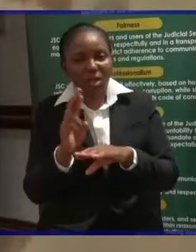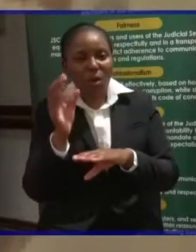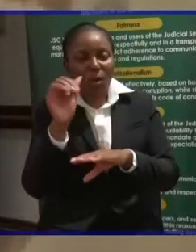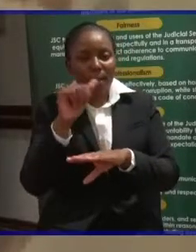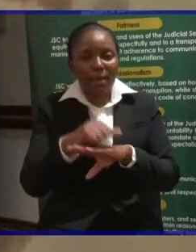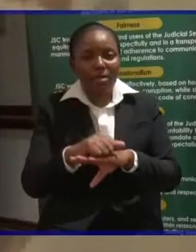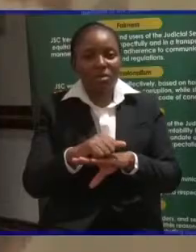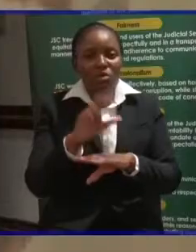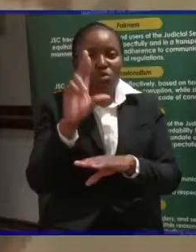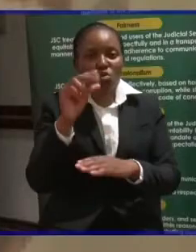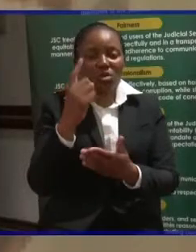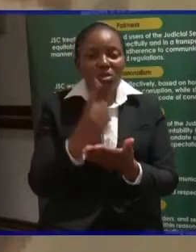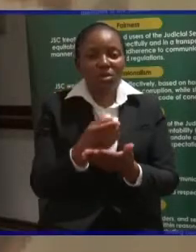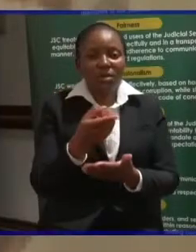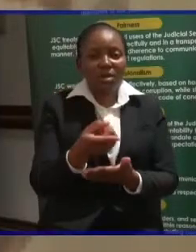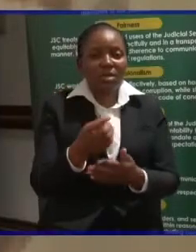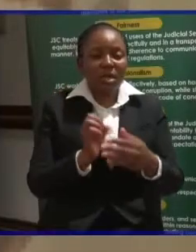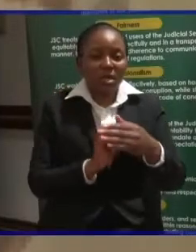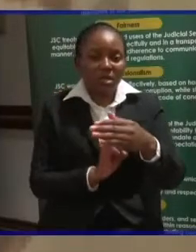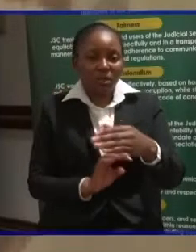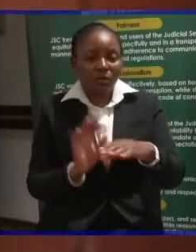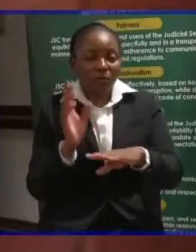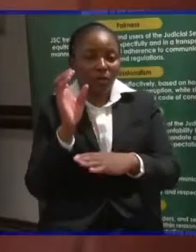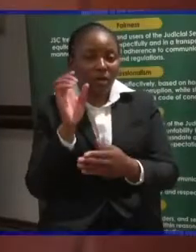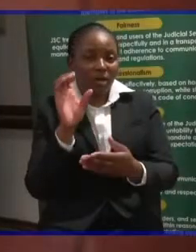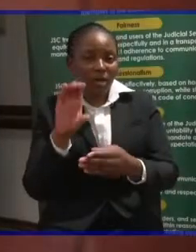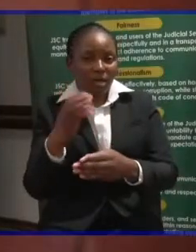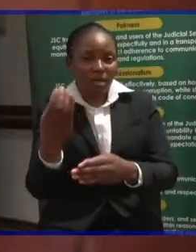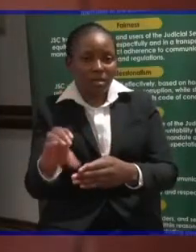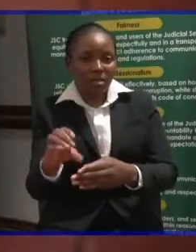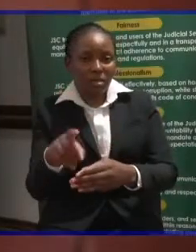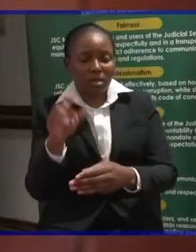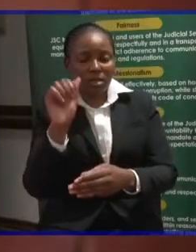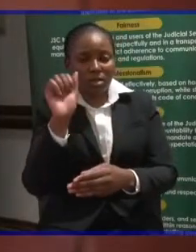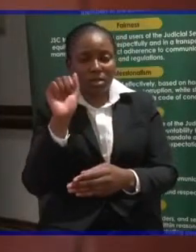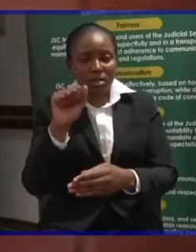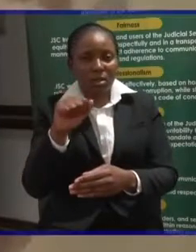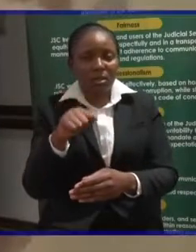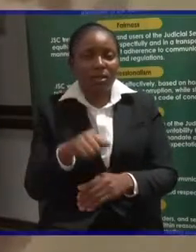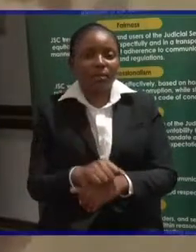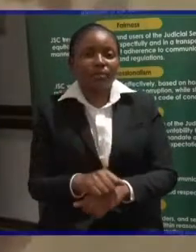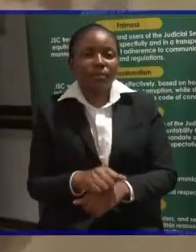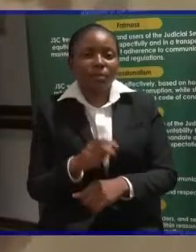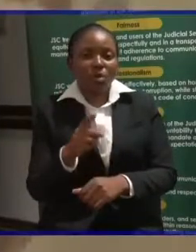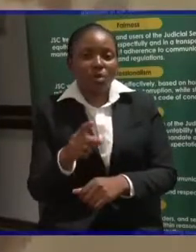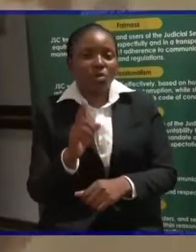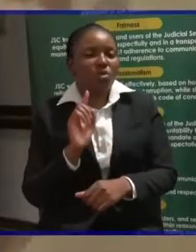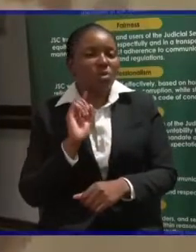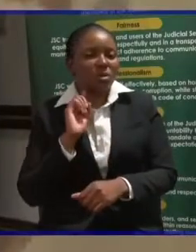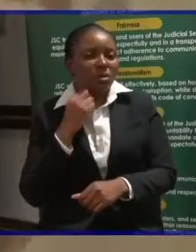don't deal with such civil cases? Yes, I agree, Commissioner. So you misled